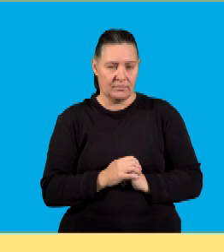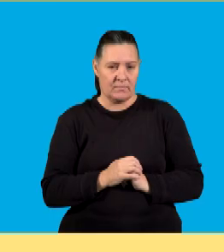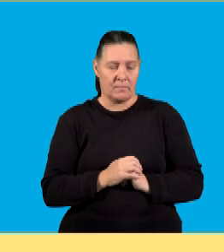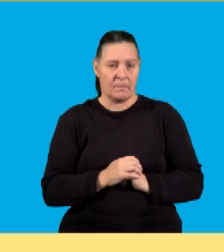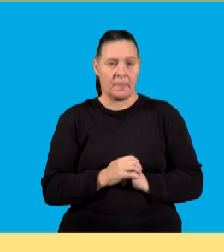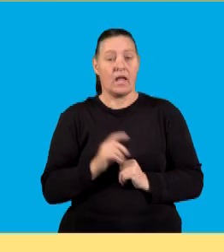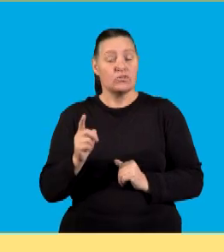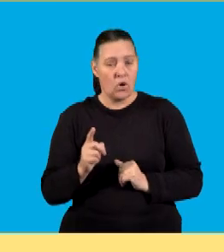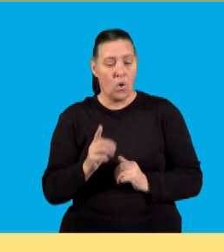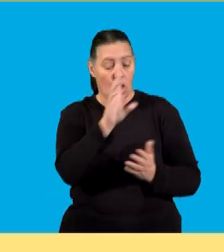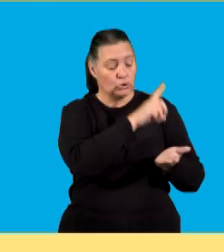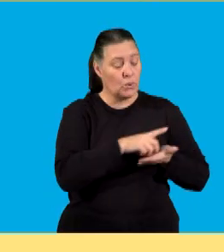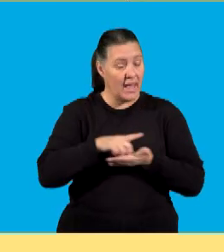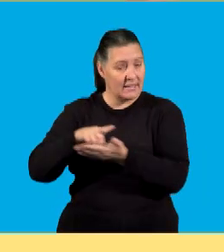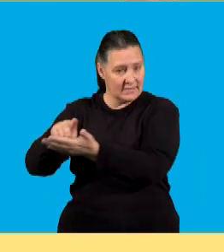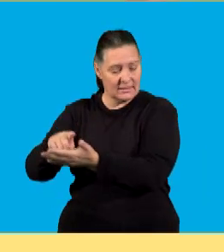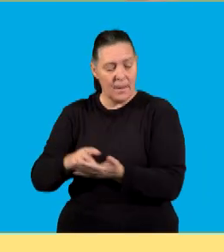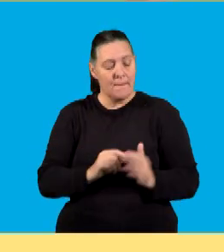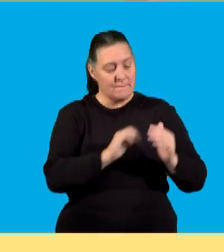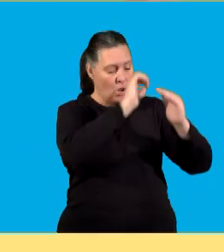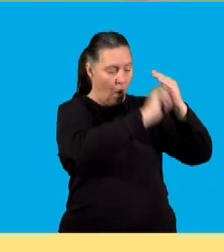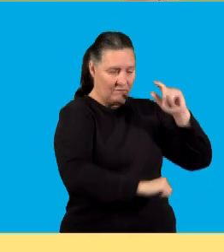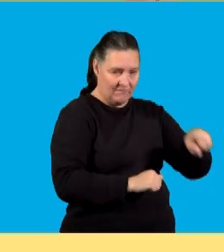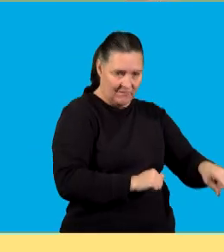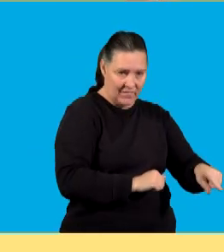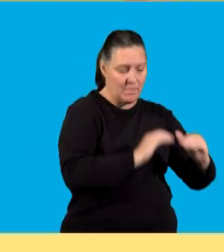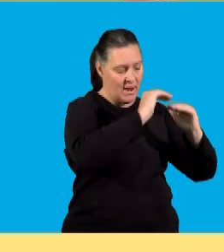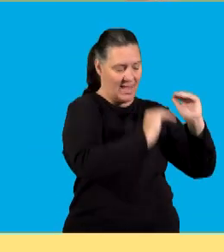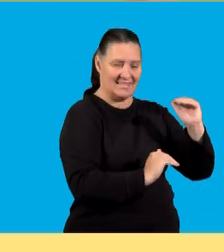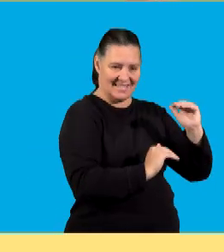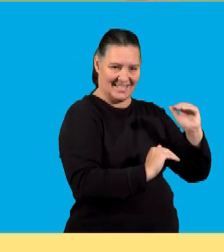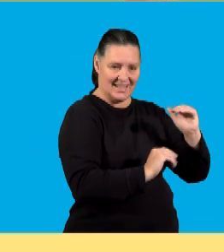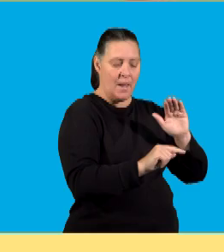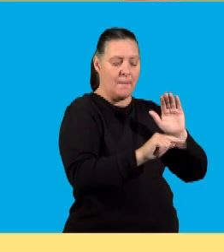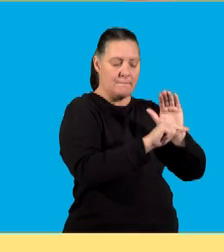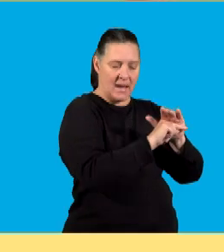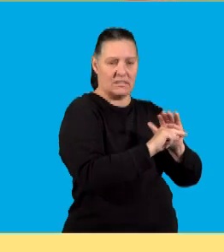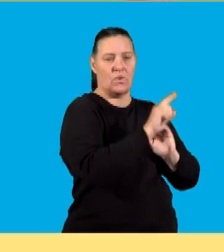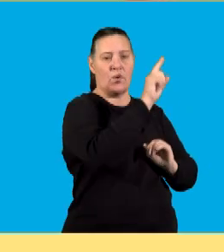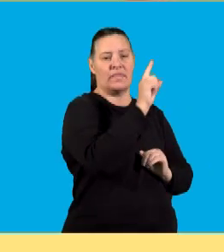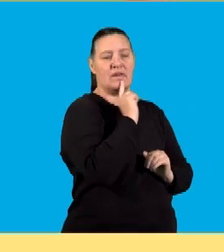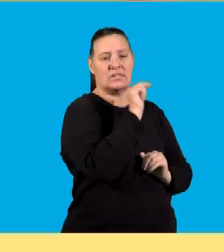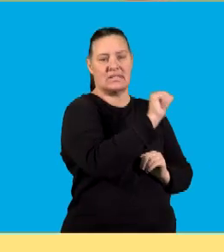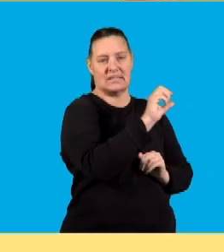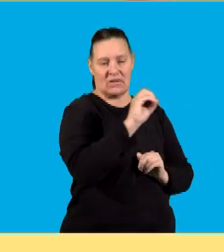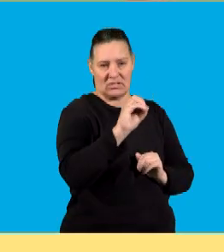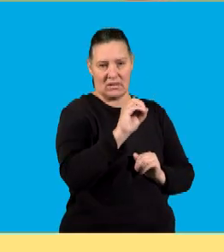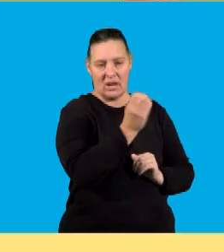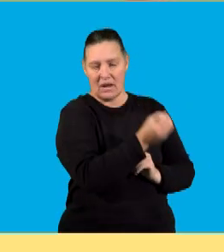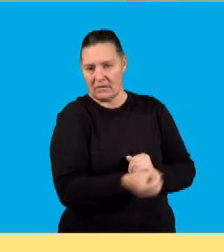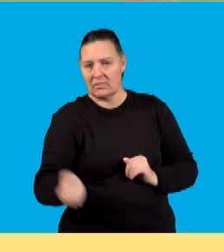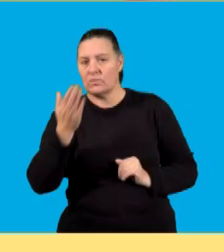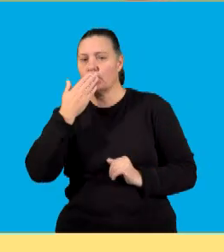1,600. When goods are donated, we record the donation on cost. So we will come here, then we subtract